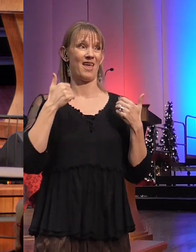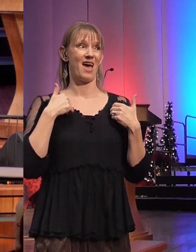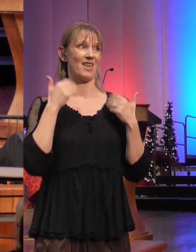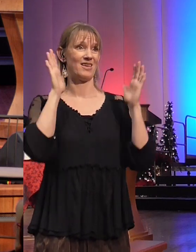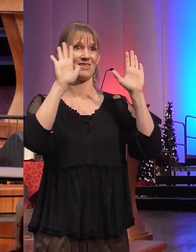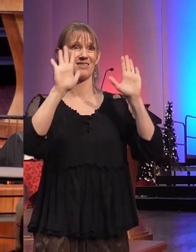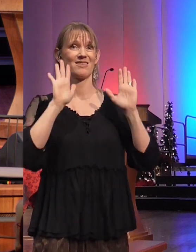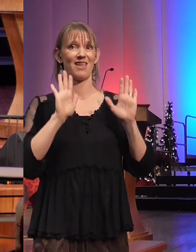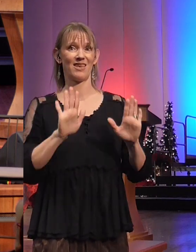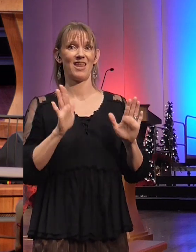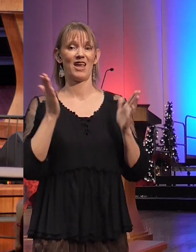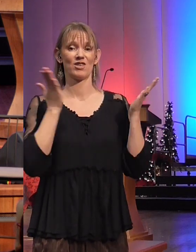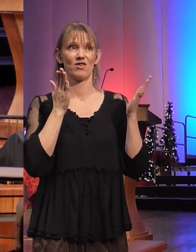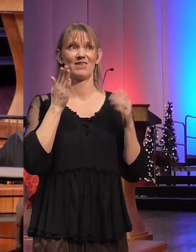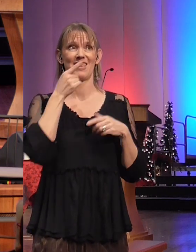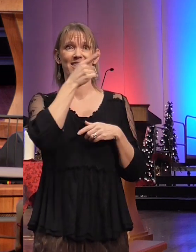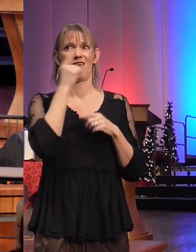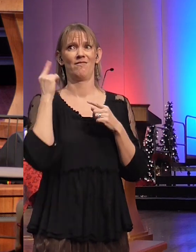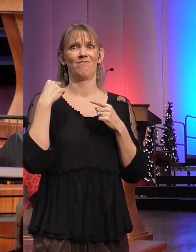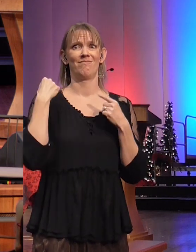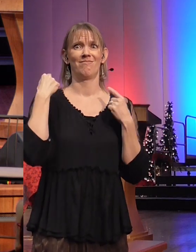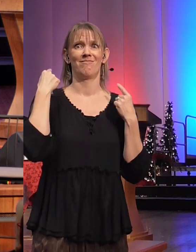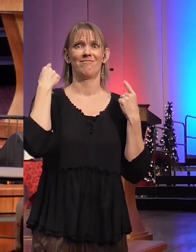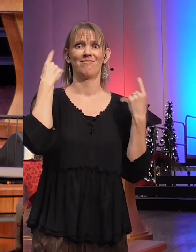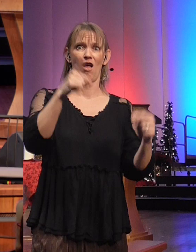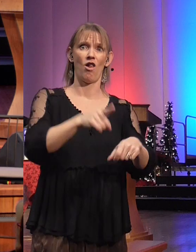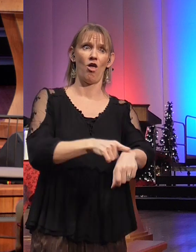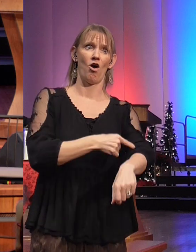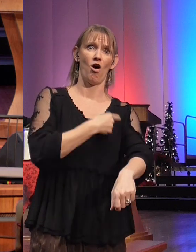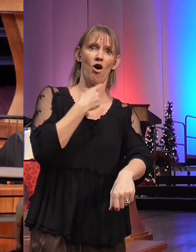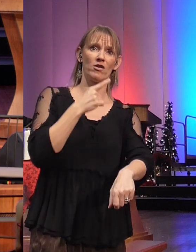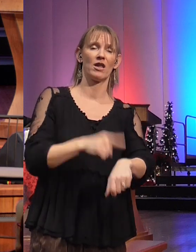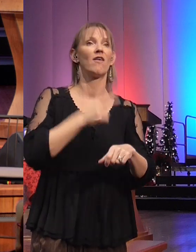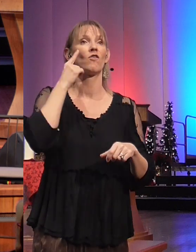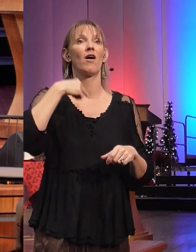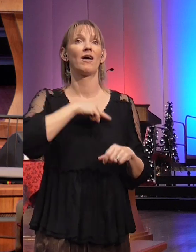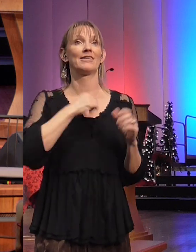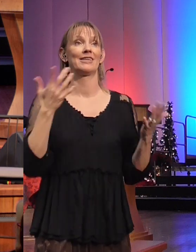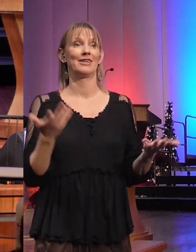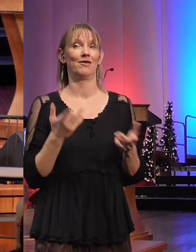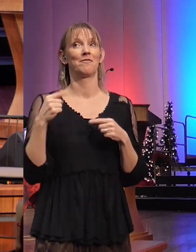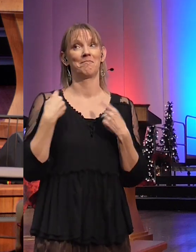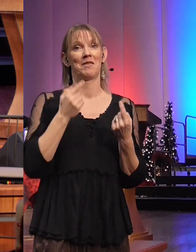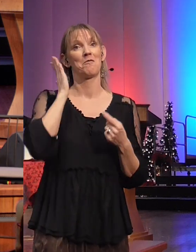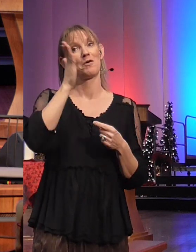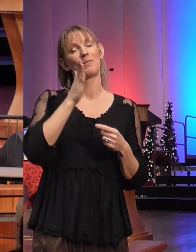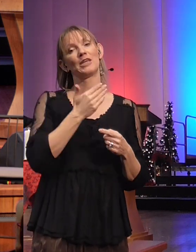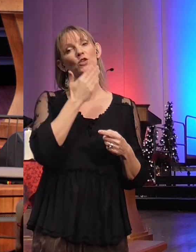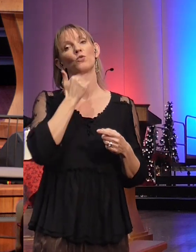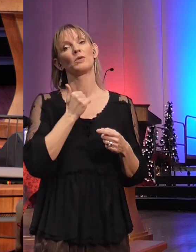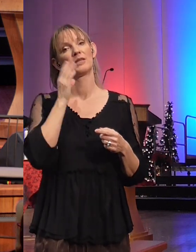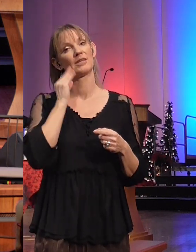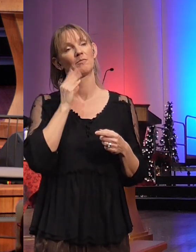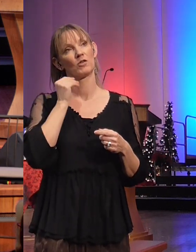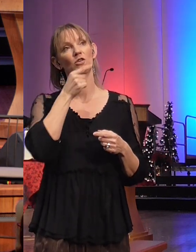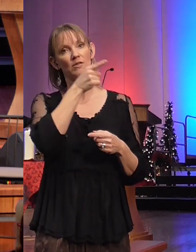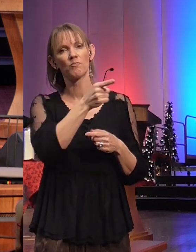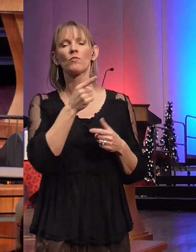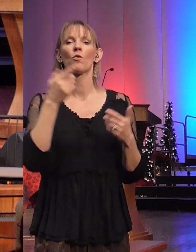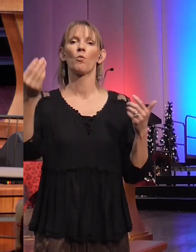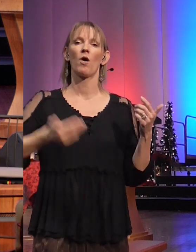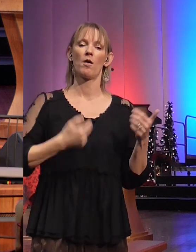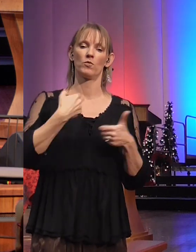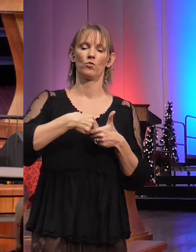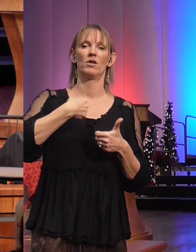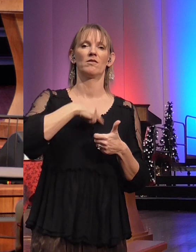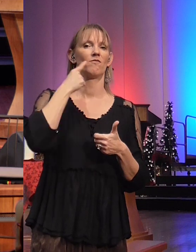morning service in that Vote Auditorium for a really long time. So for those of us who've been around for a while, it's going to be a really sweet experience. So you're welcome to come and